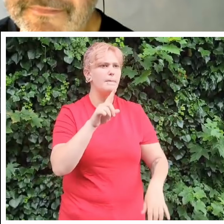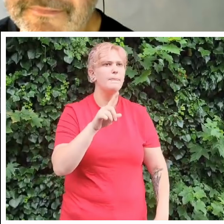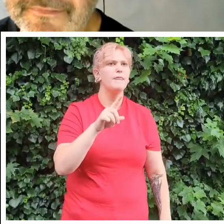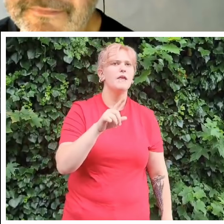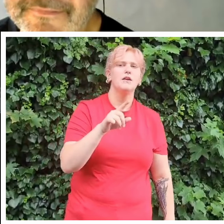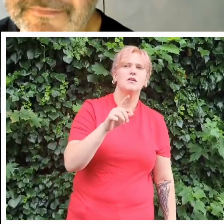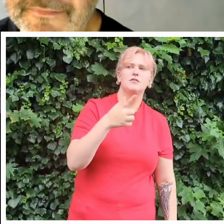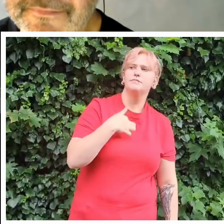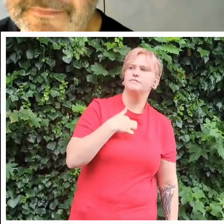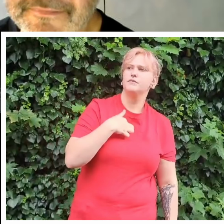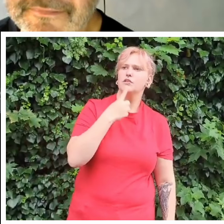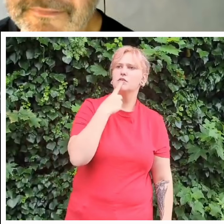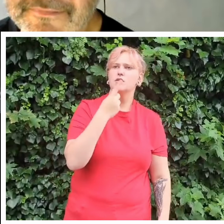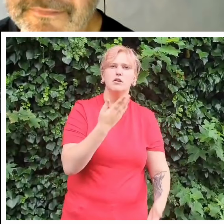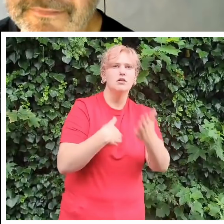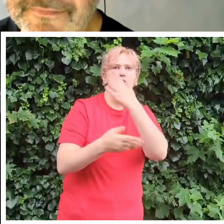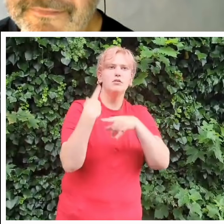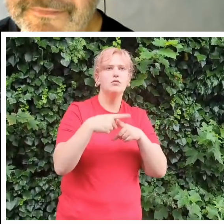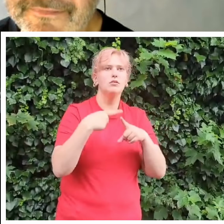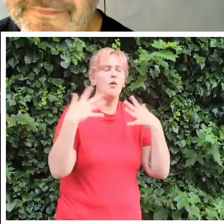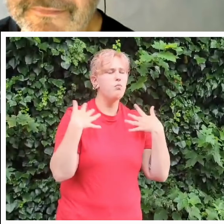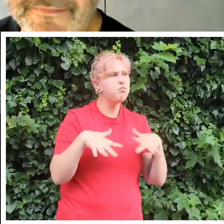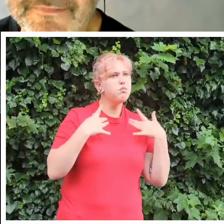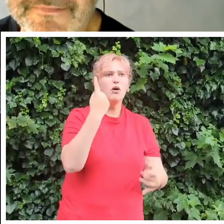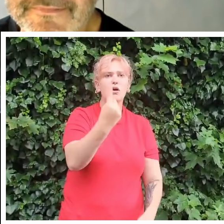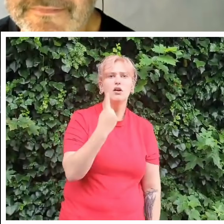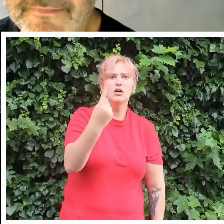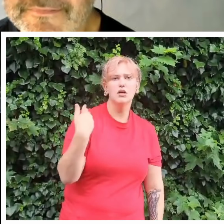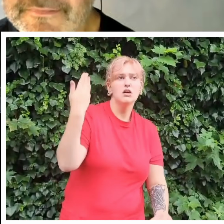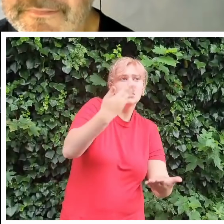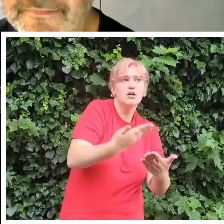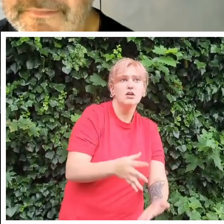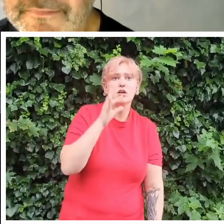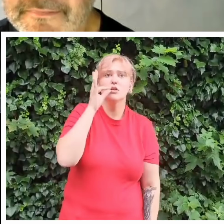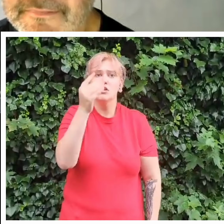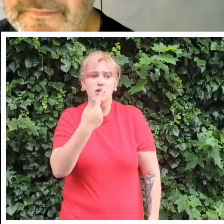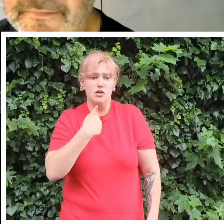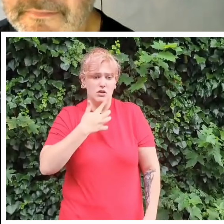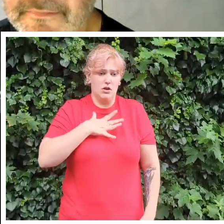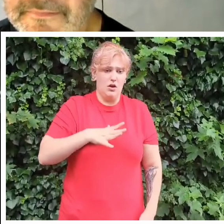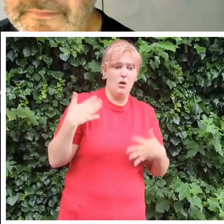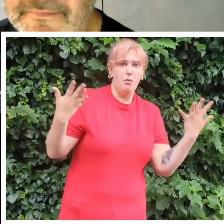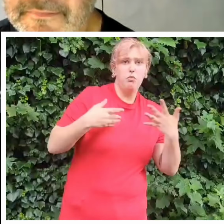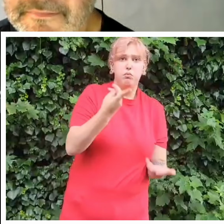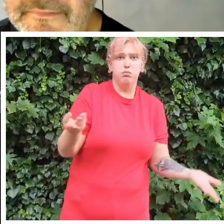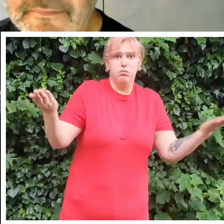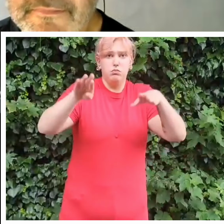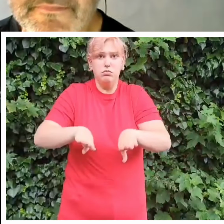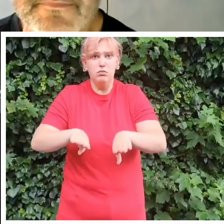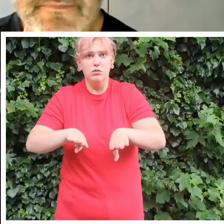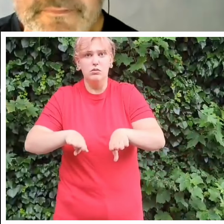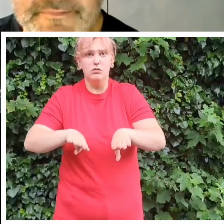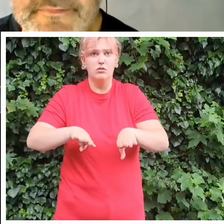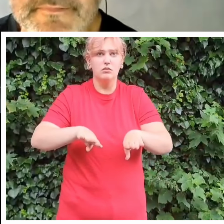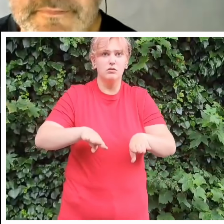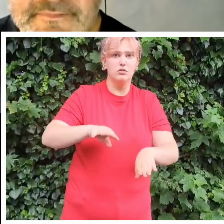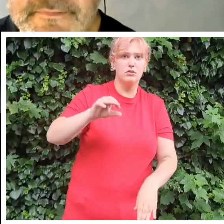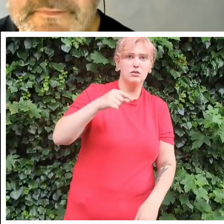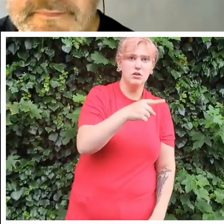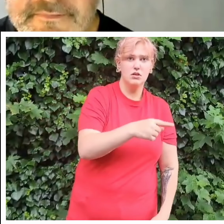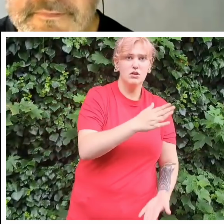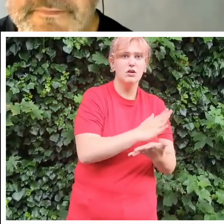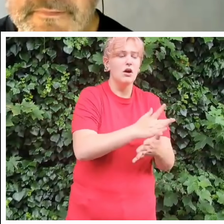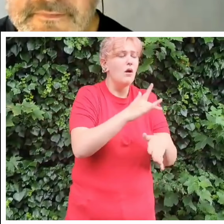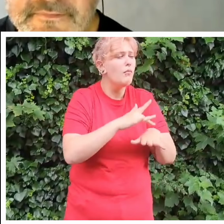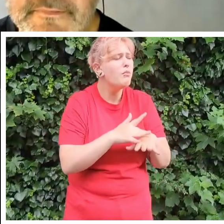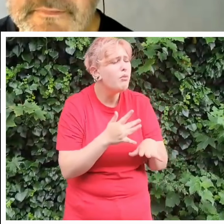And as I said to you last week, it was phenomenal that somebody already said that they'd like to play that at the funeral. That was